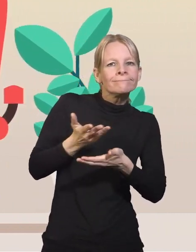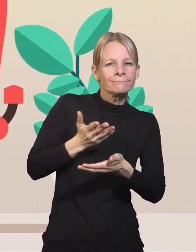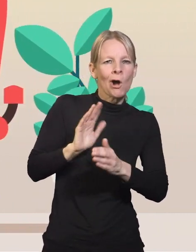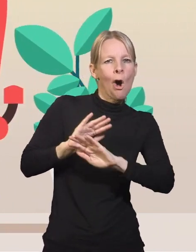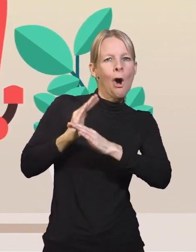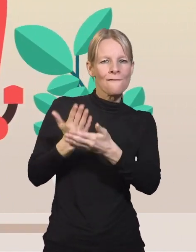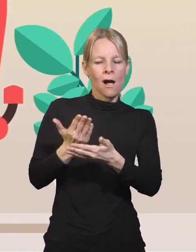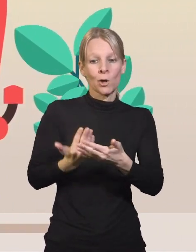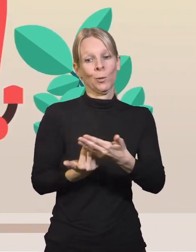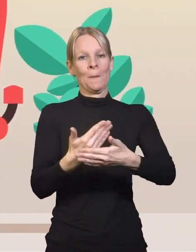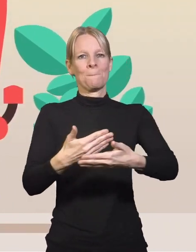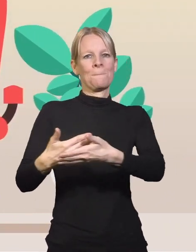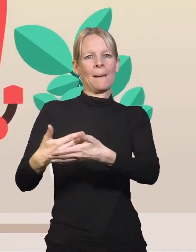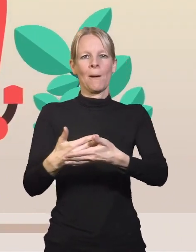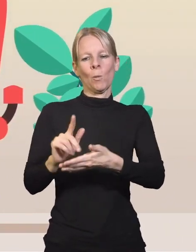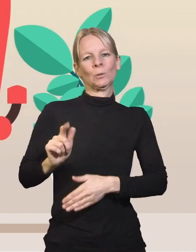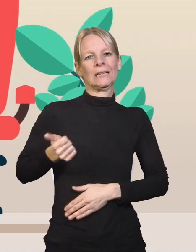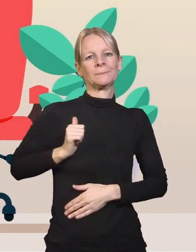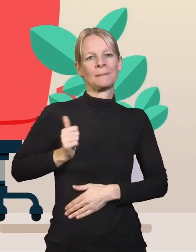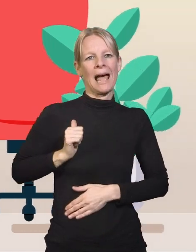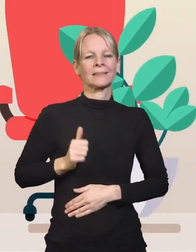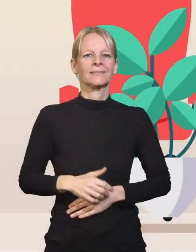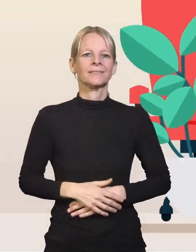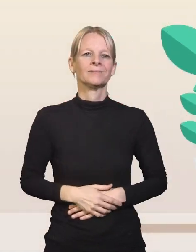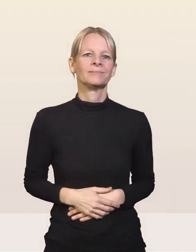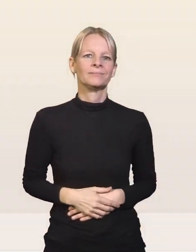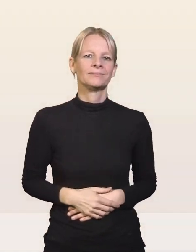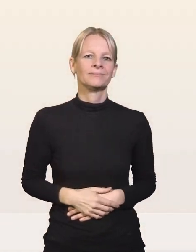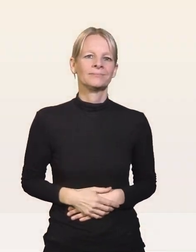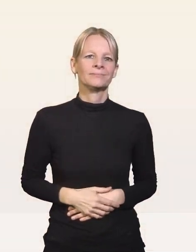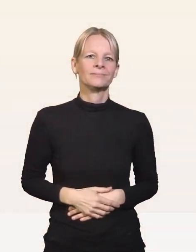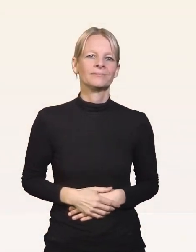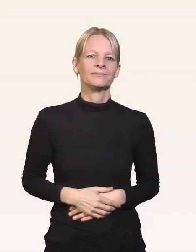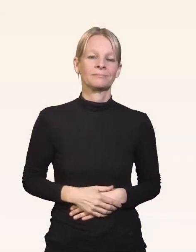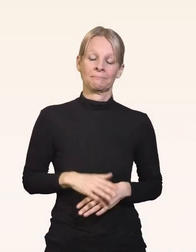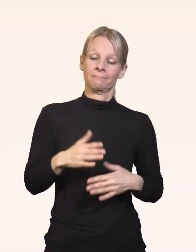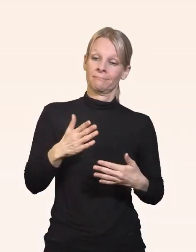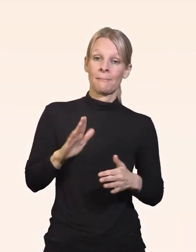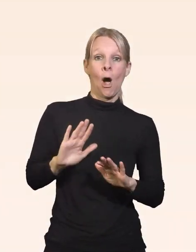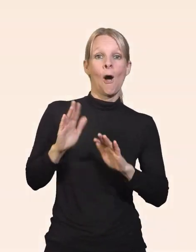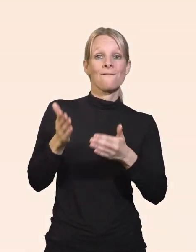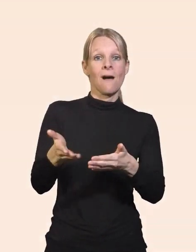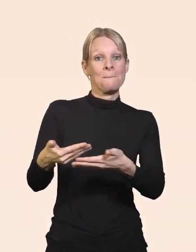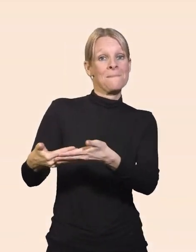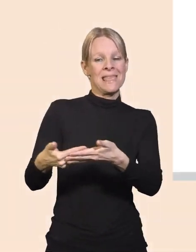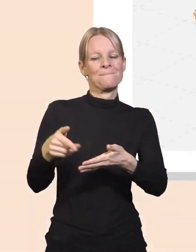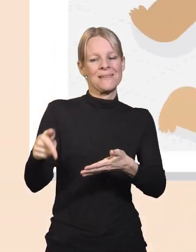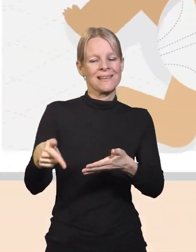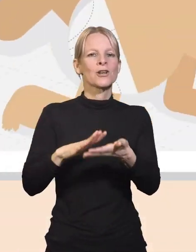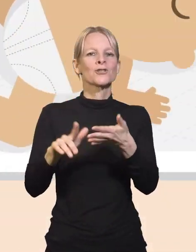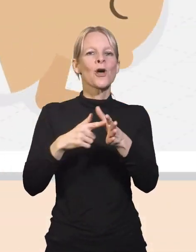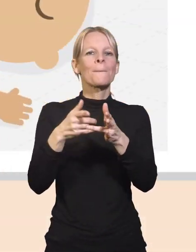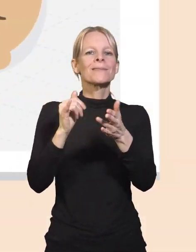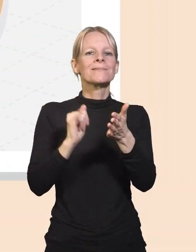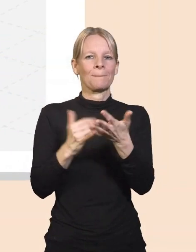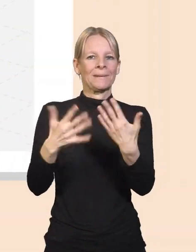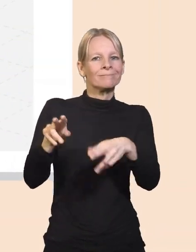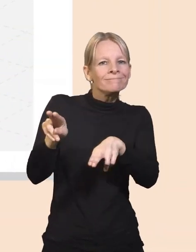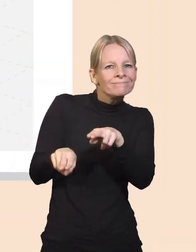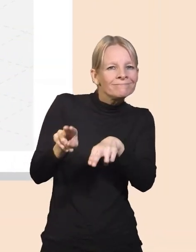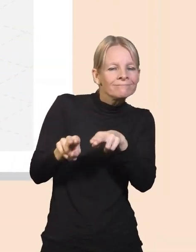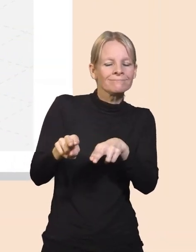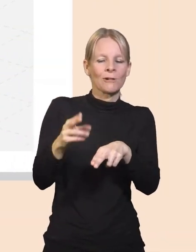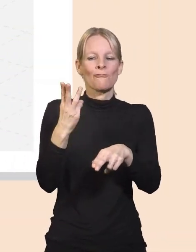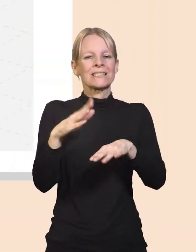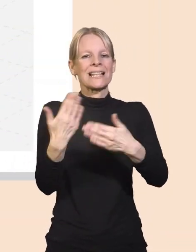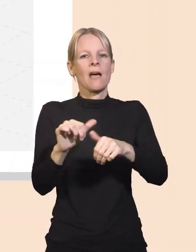so she knows what to expect. Katie's offered a physical examination for Thomas within 3 days of him being born. This screens